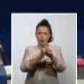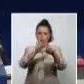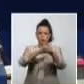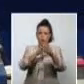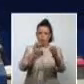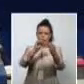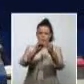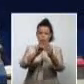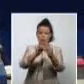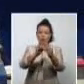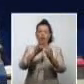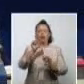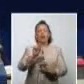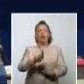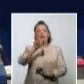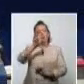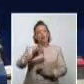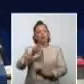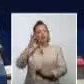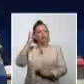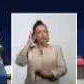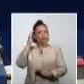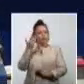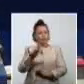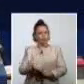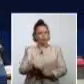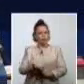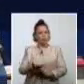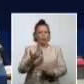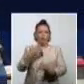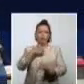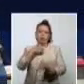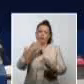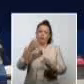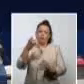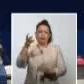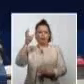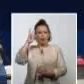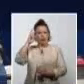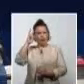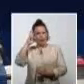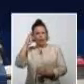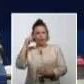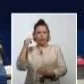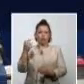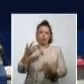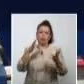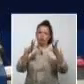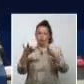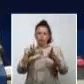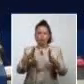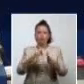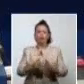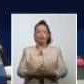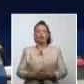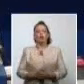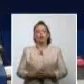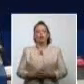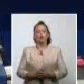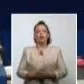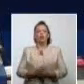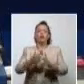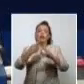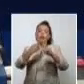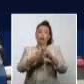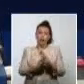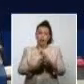To COVID 19. She was hospitalized and she began receiving the treatment designed